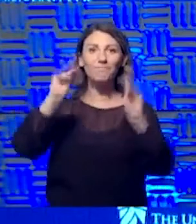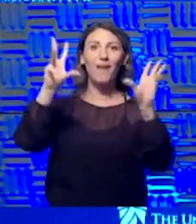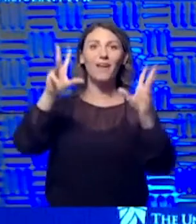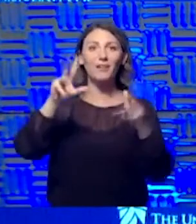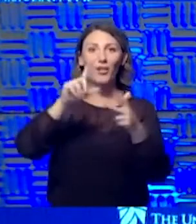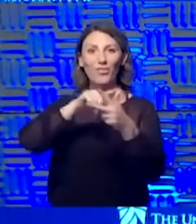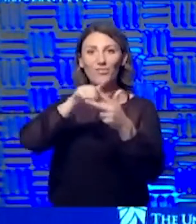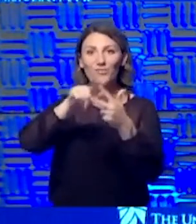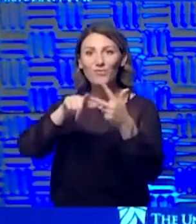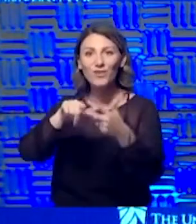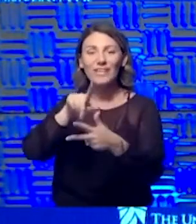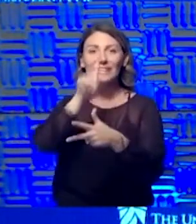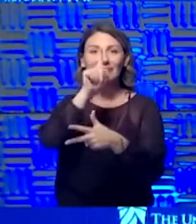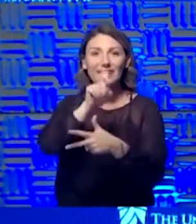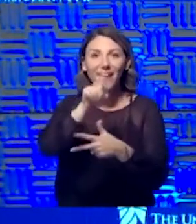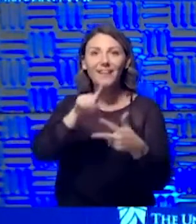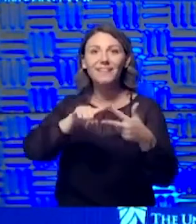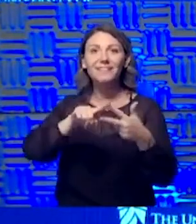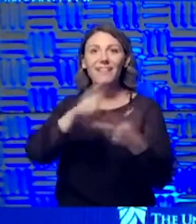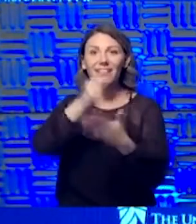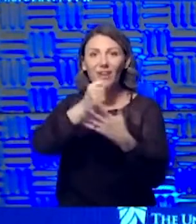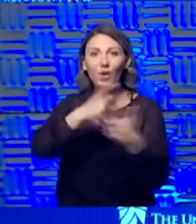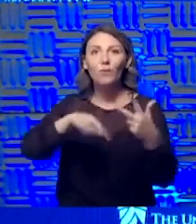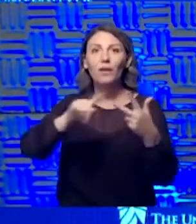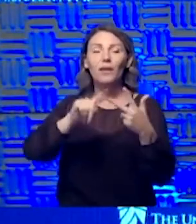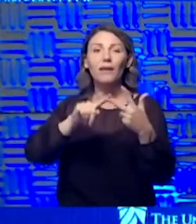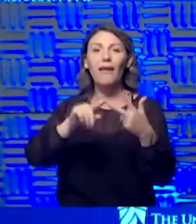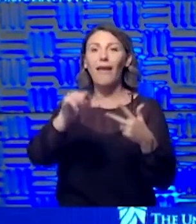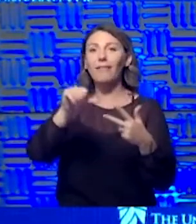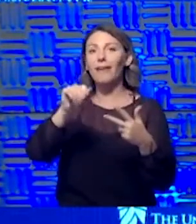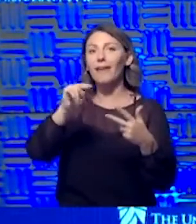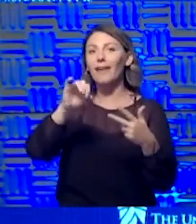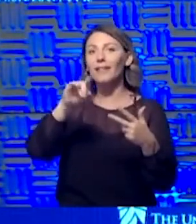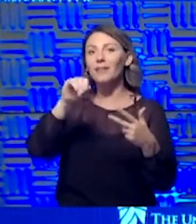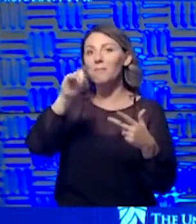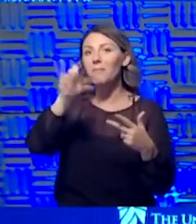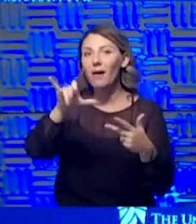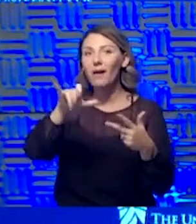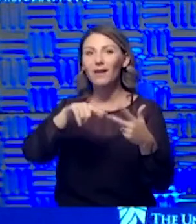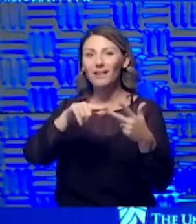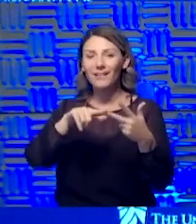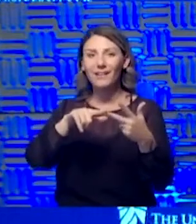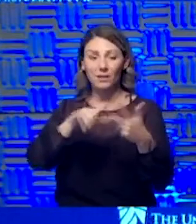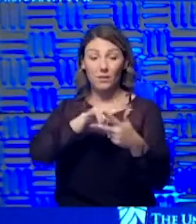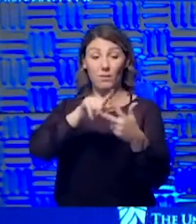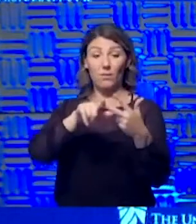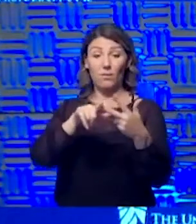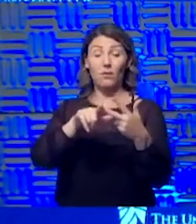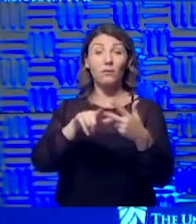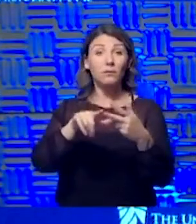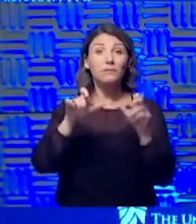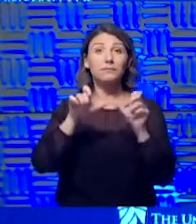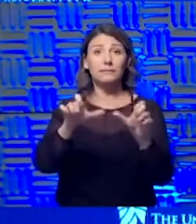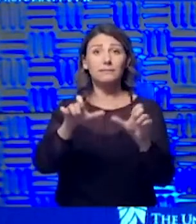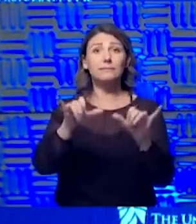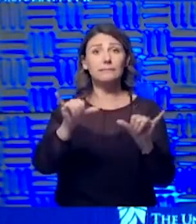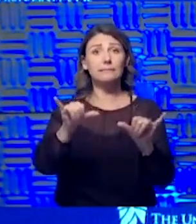the test, the therapy, and the antibody measures. And that, I think we would be able to stay safe. Short of